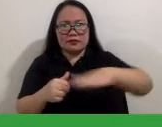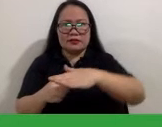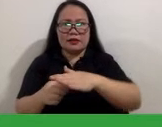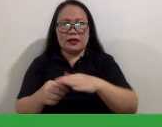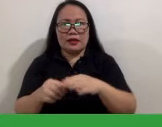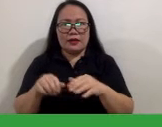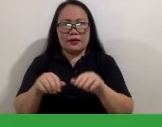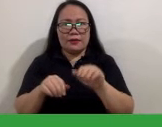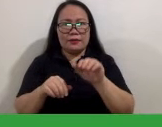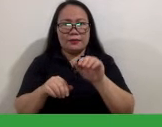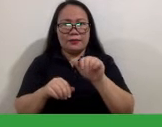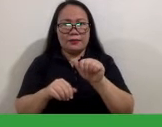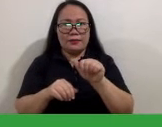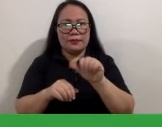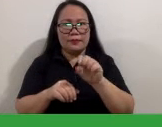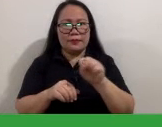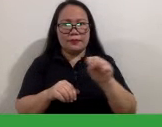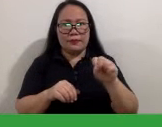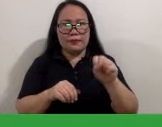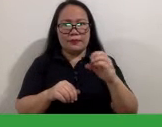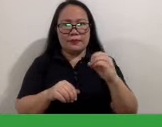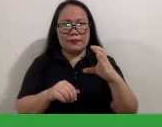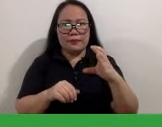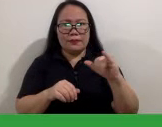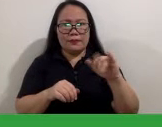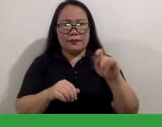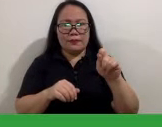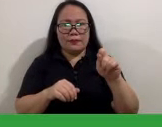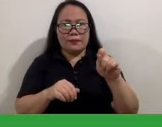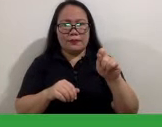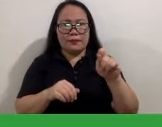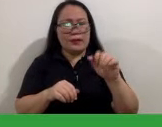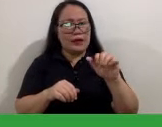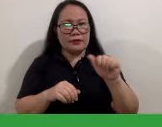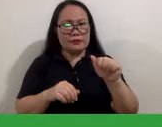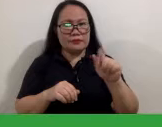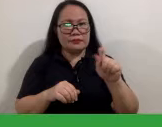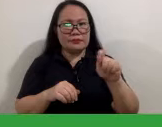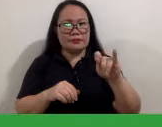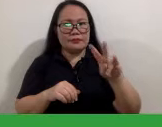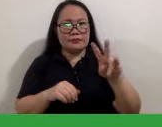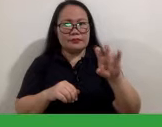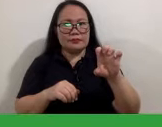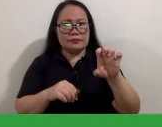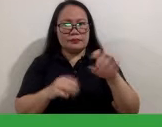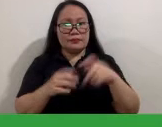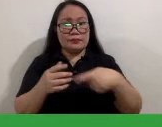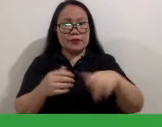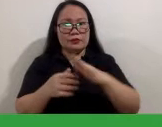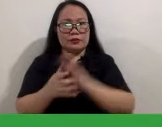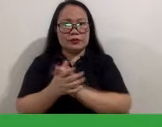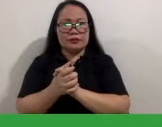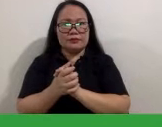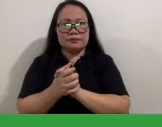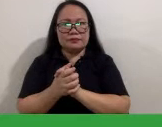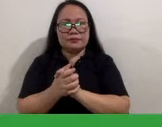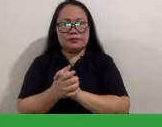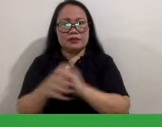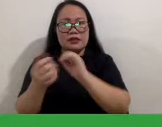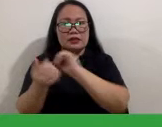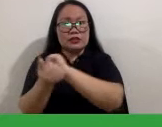property. Kung ang commutative property is changing the order, now, this time, we